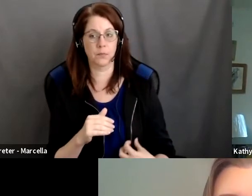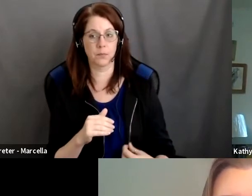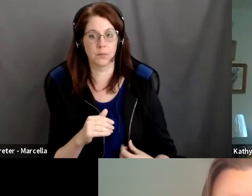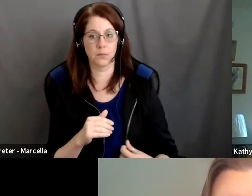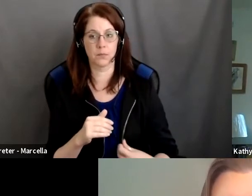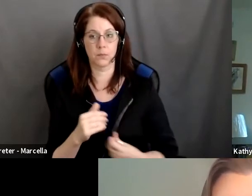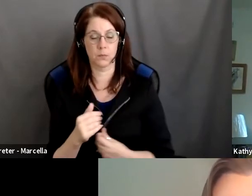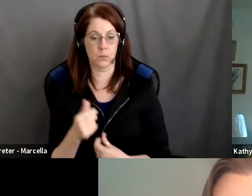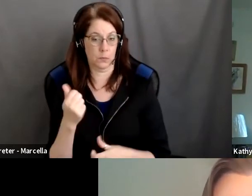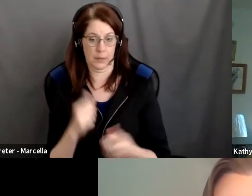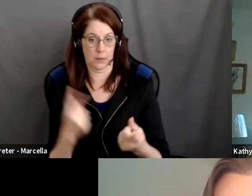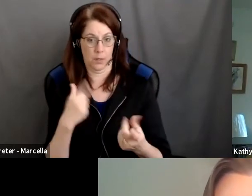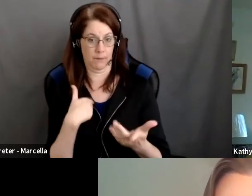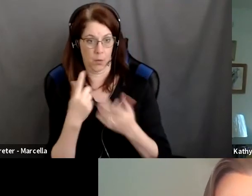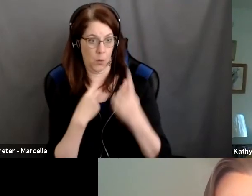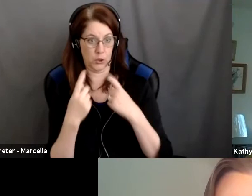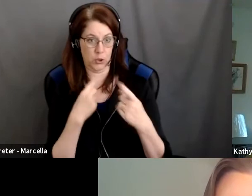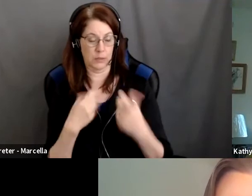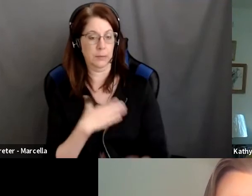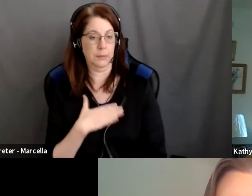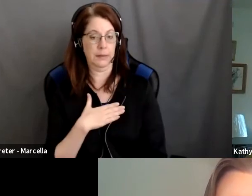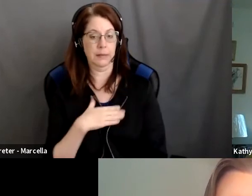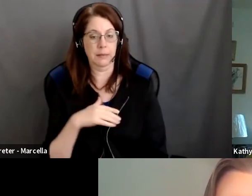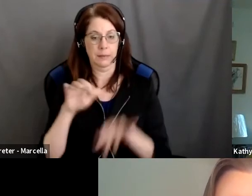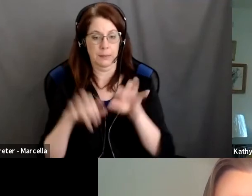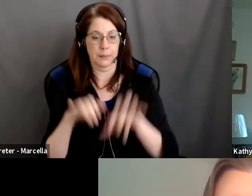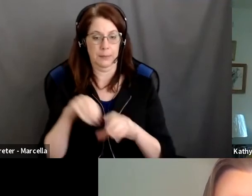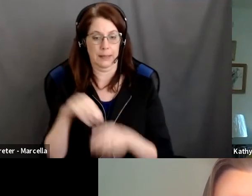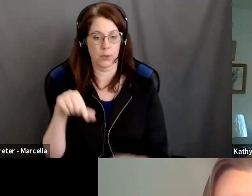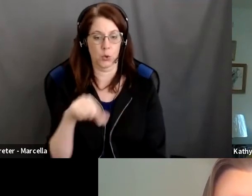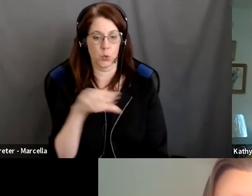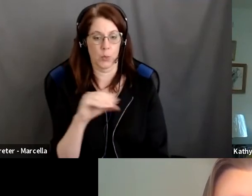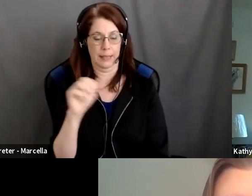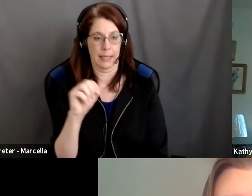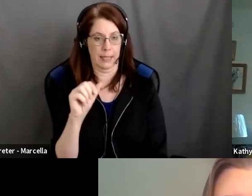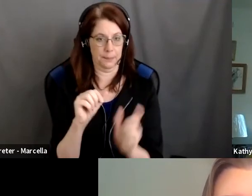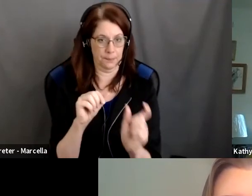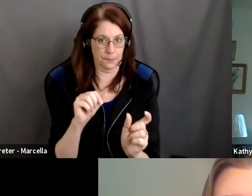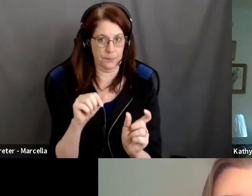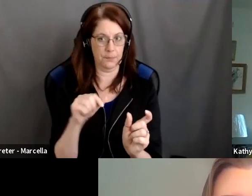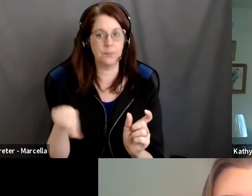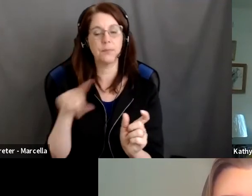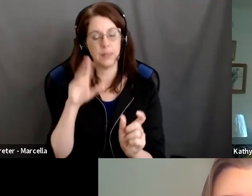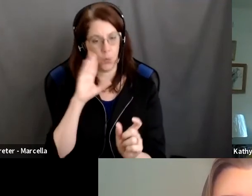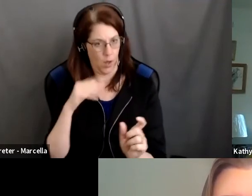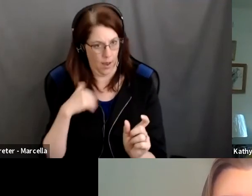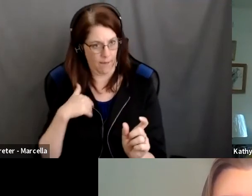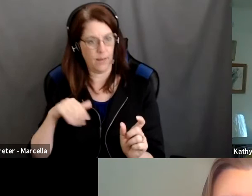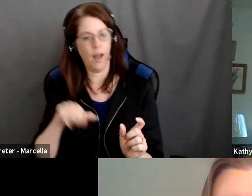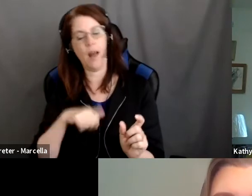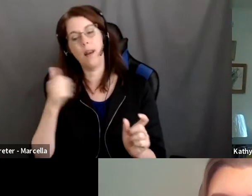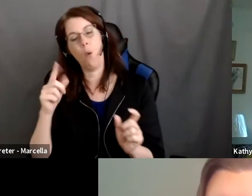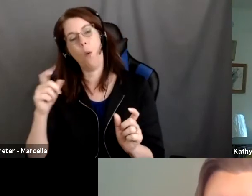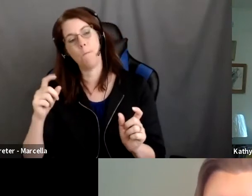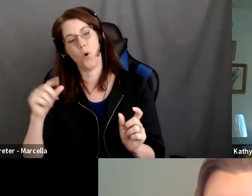any attendees who have a question to please drop it in the Q&A. They will be hosting another Q&A